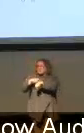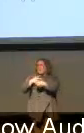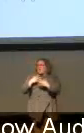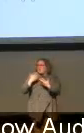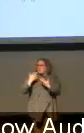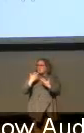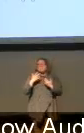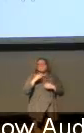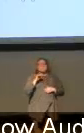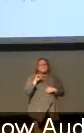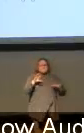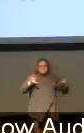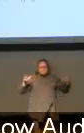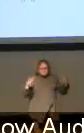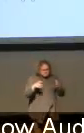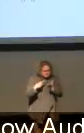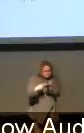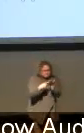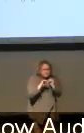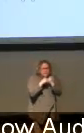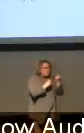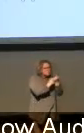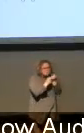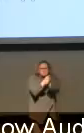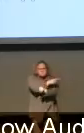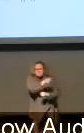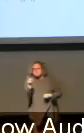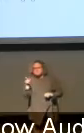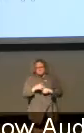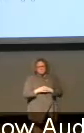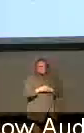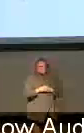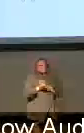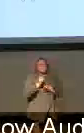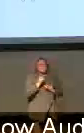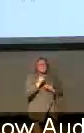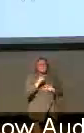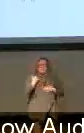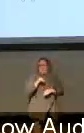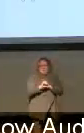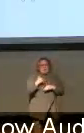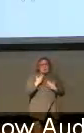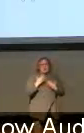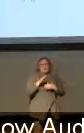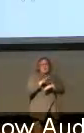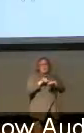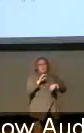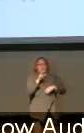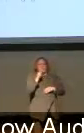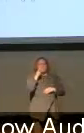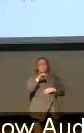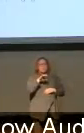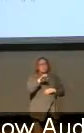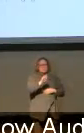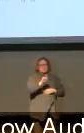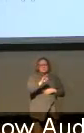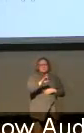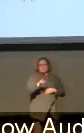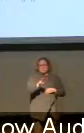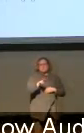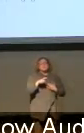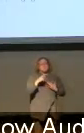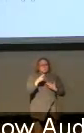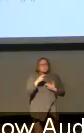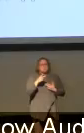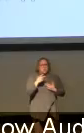figure out how we can support. So last night we had a call out for SICU, and we were able to redeploy some people into